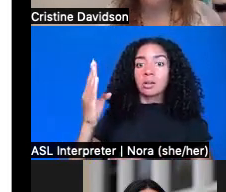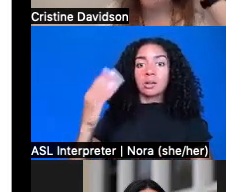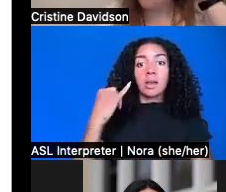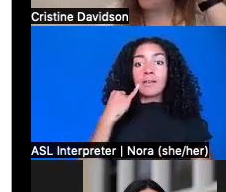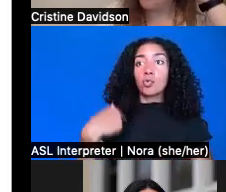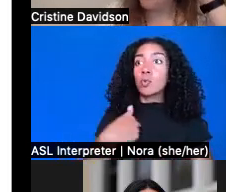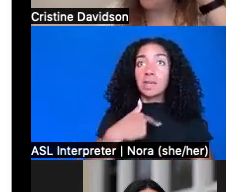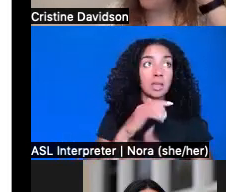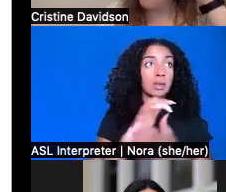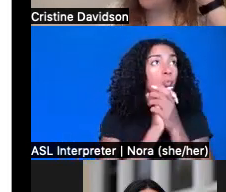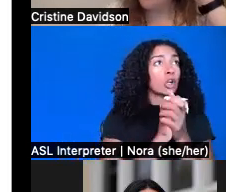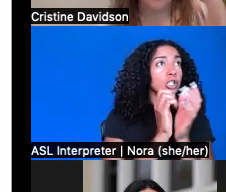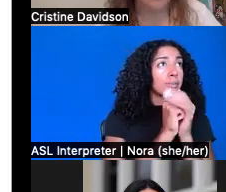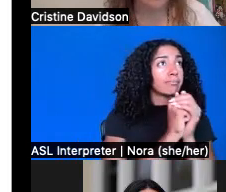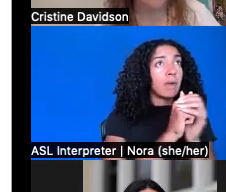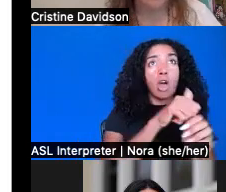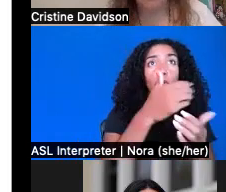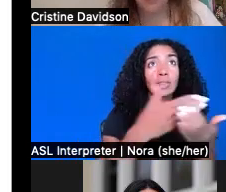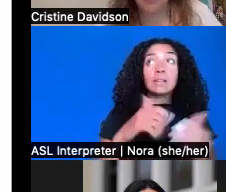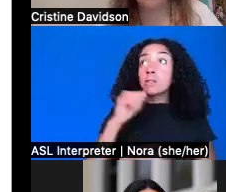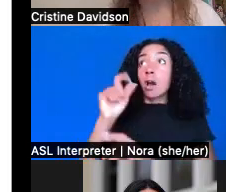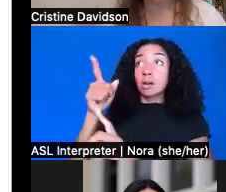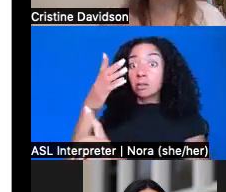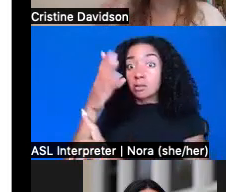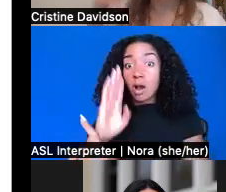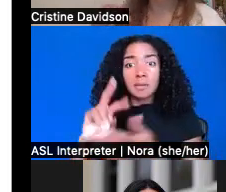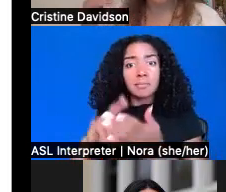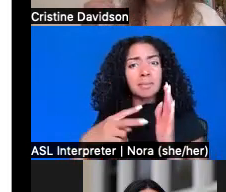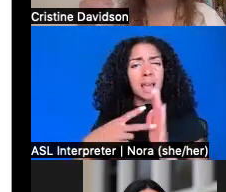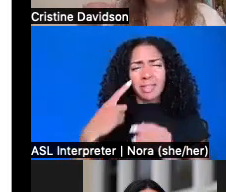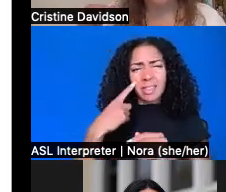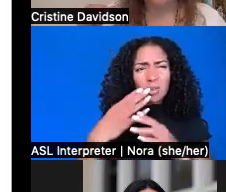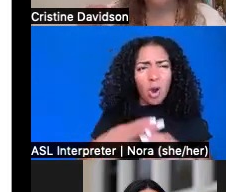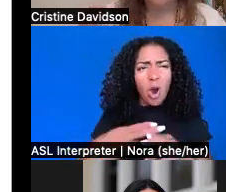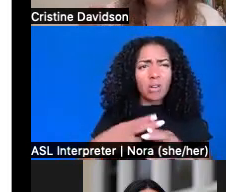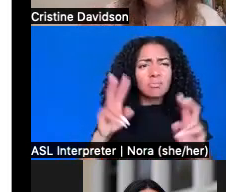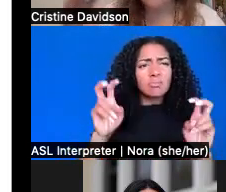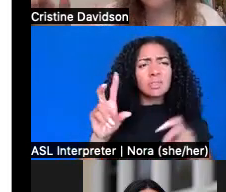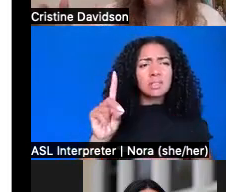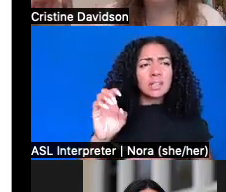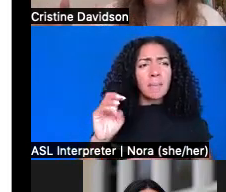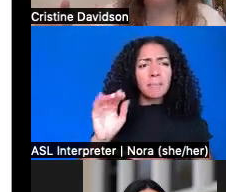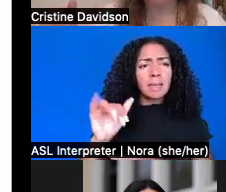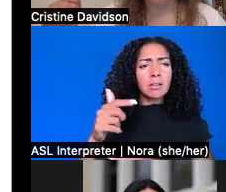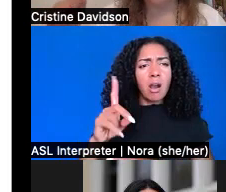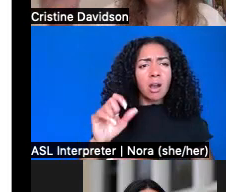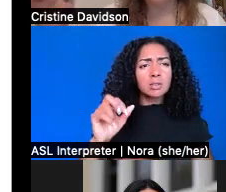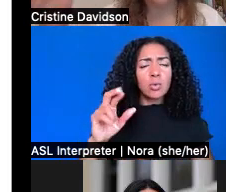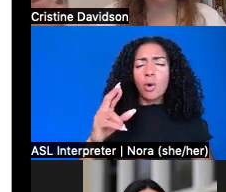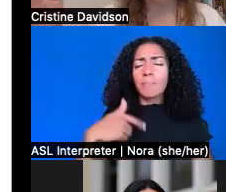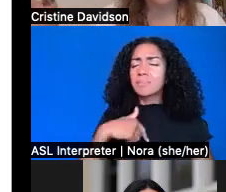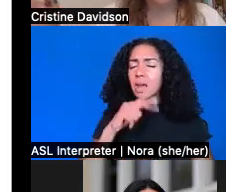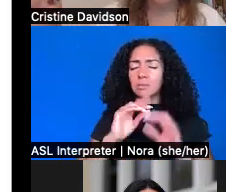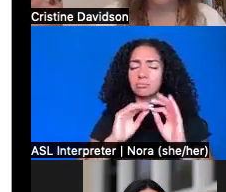that I think it's demigods, or I'm not too clear on it, but it's a sin to believe that there are